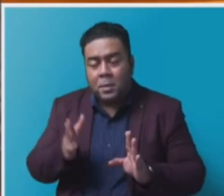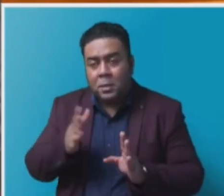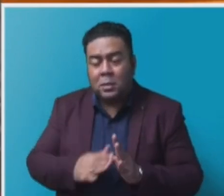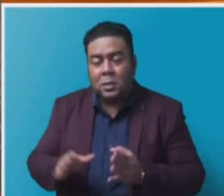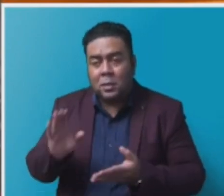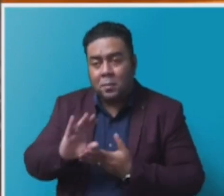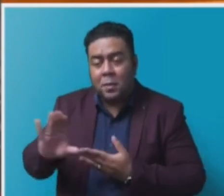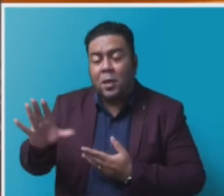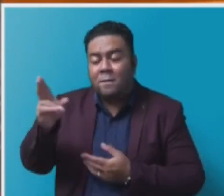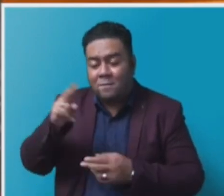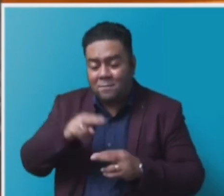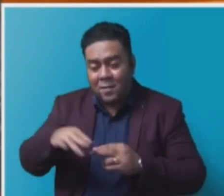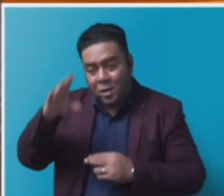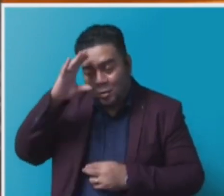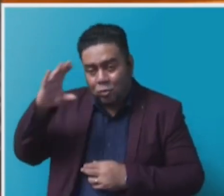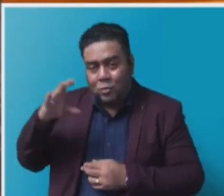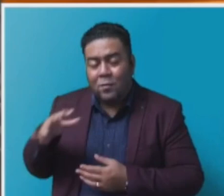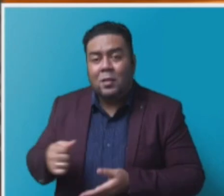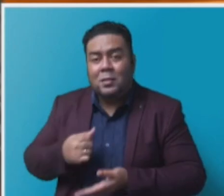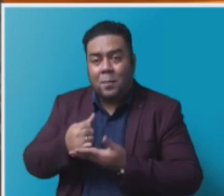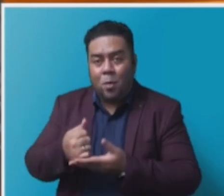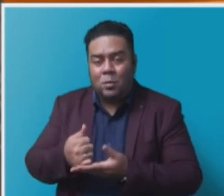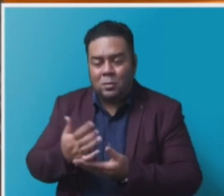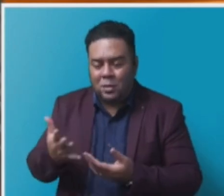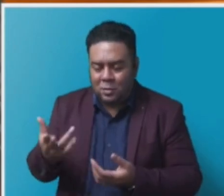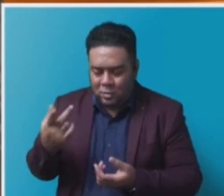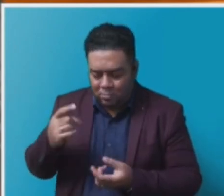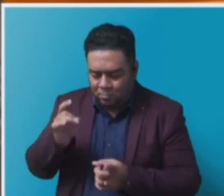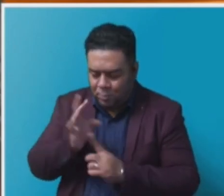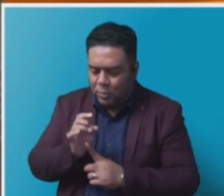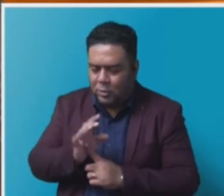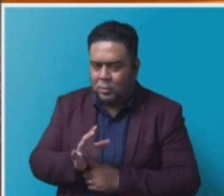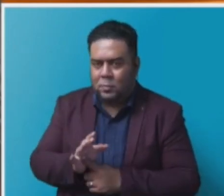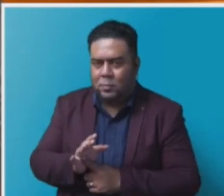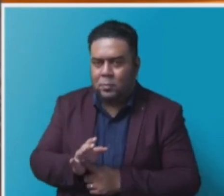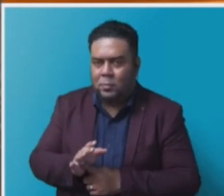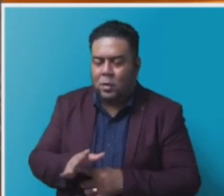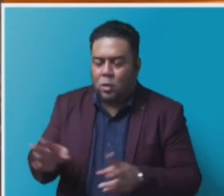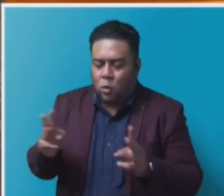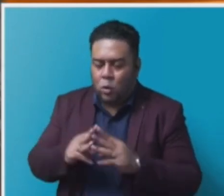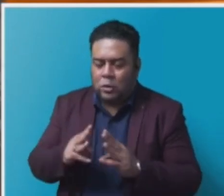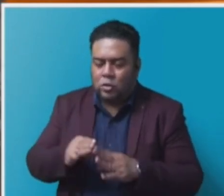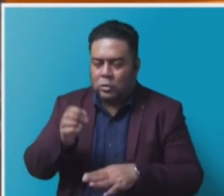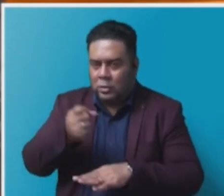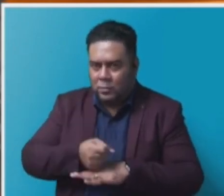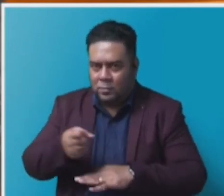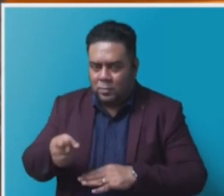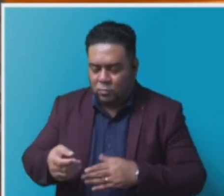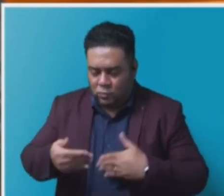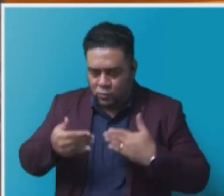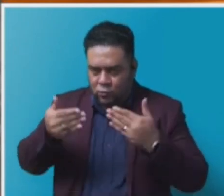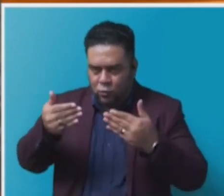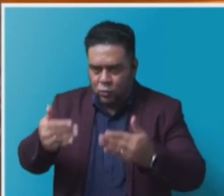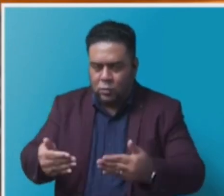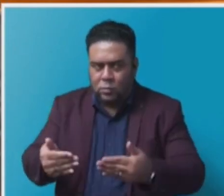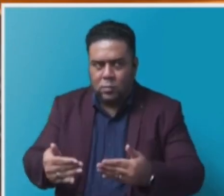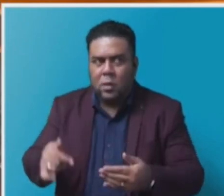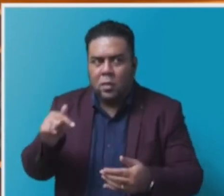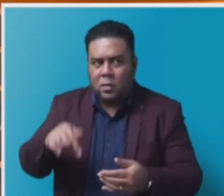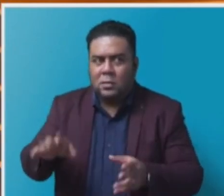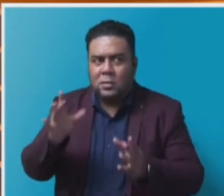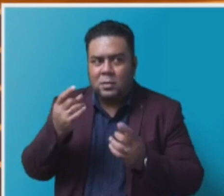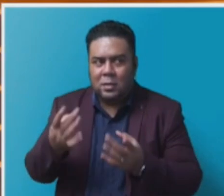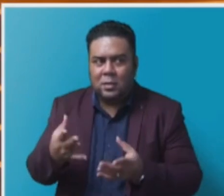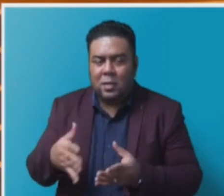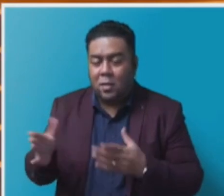in the country for their support and endorsement of this crucial initiative, the coalition government. Moving forward, this is the kind